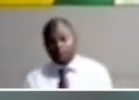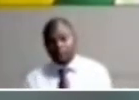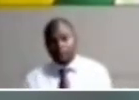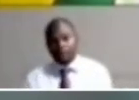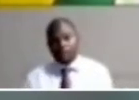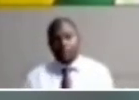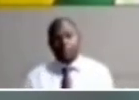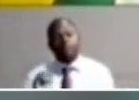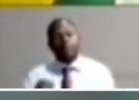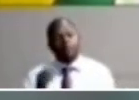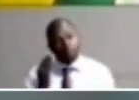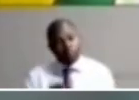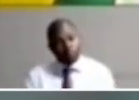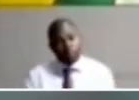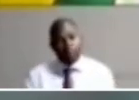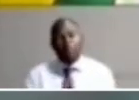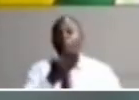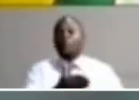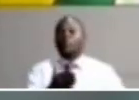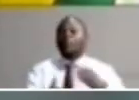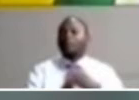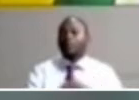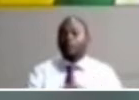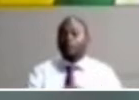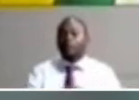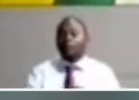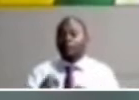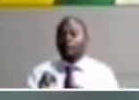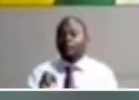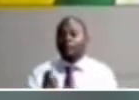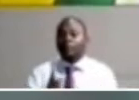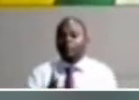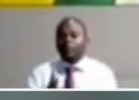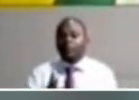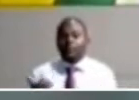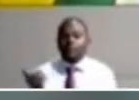Otherwise, they should suspend construction for the 14 days.